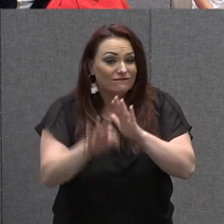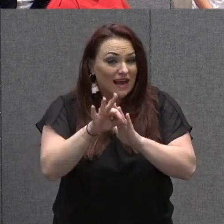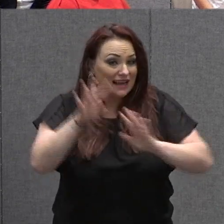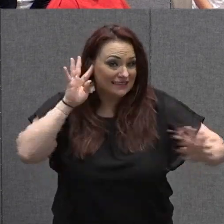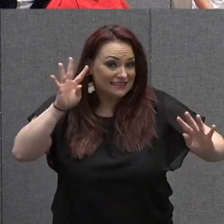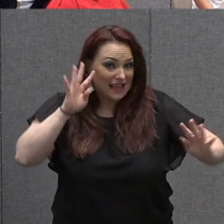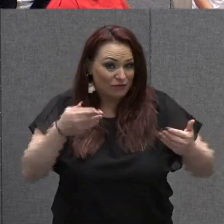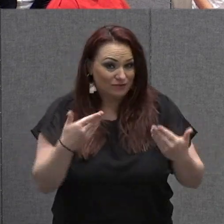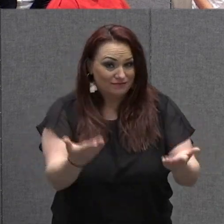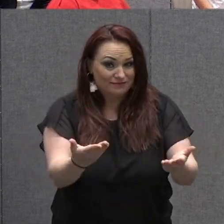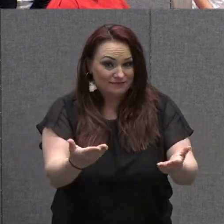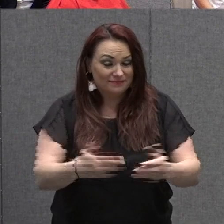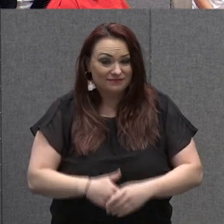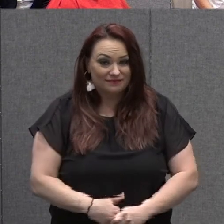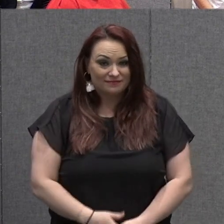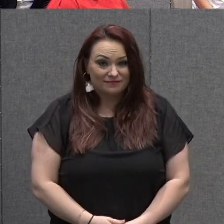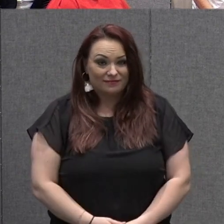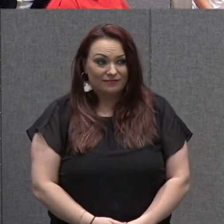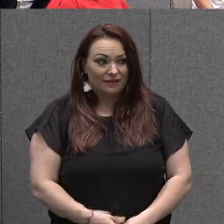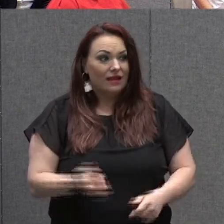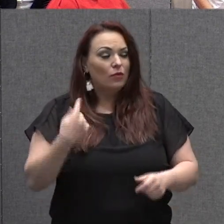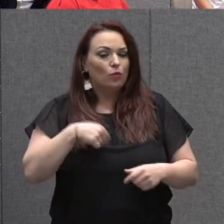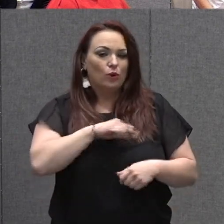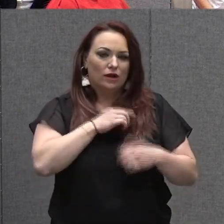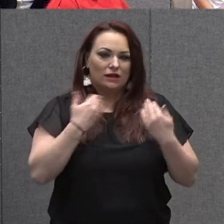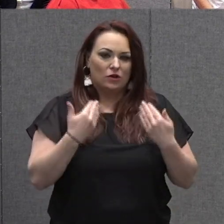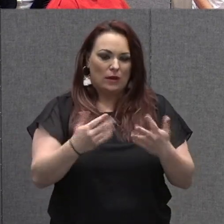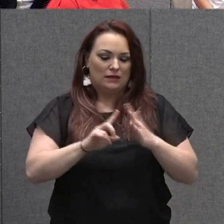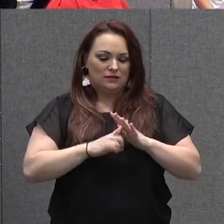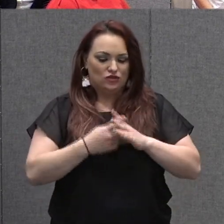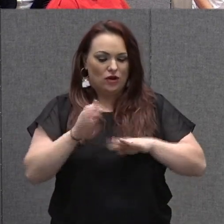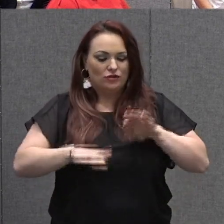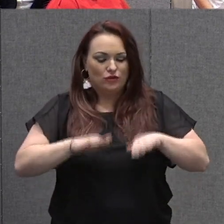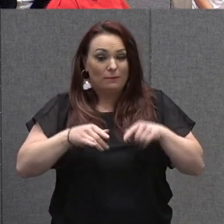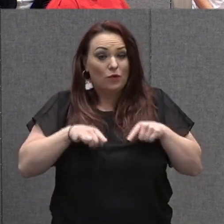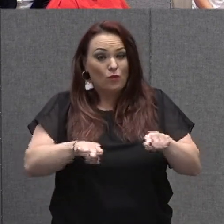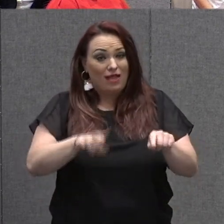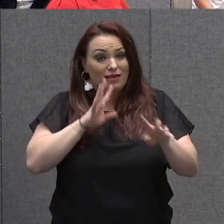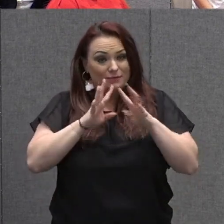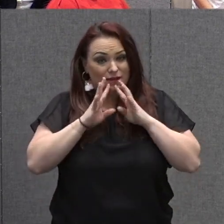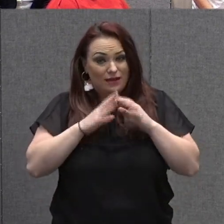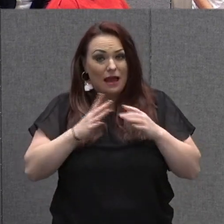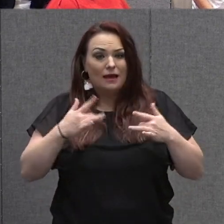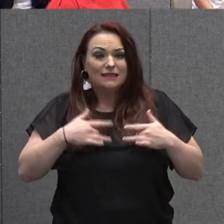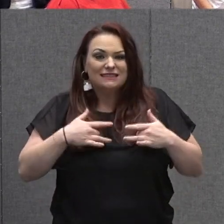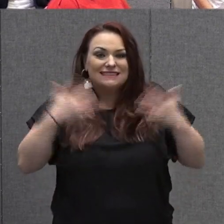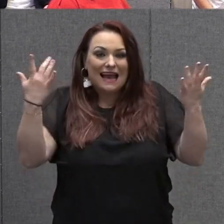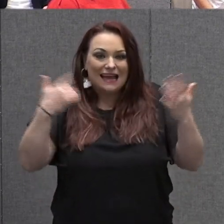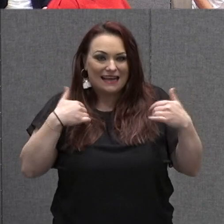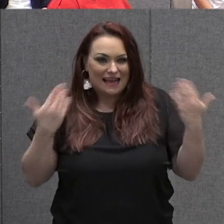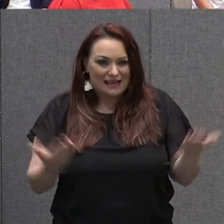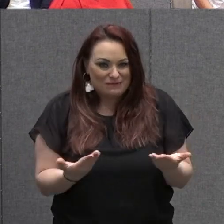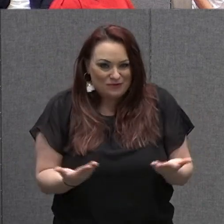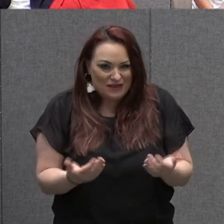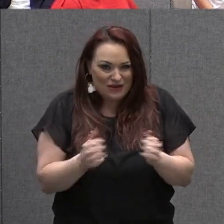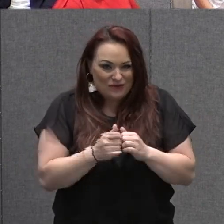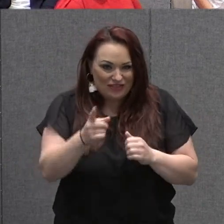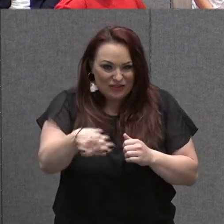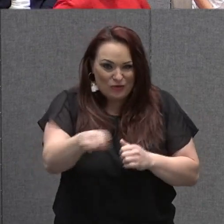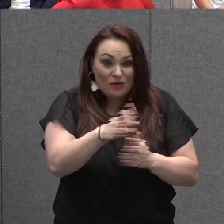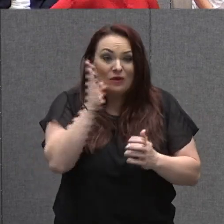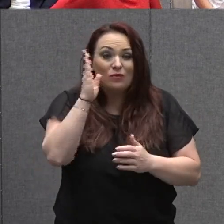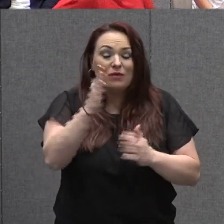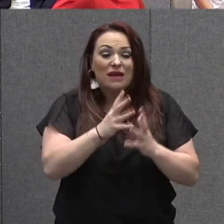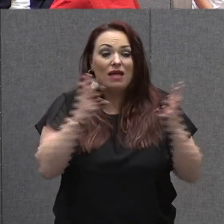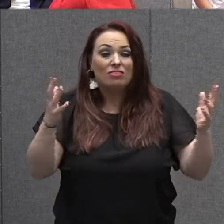we'll start drumming while I'm talking. So first I want to talk about how excited I am to be here with you. It's going to be a lot of fun. And I want to